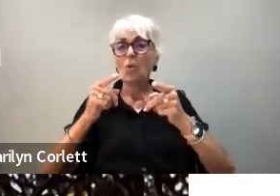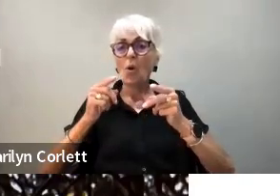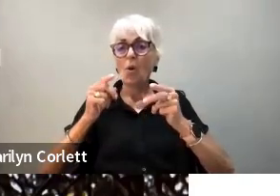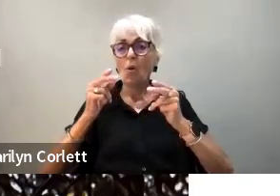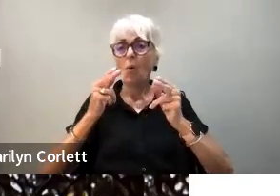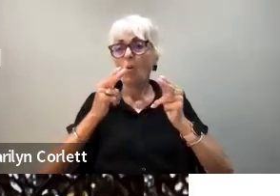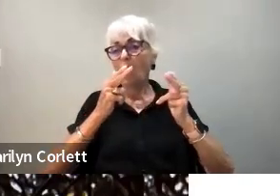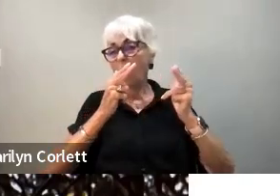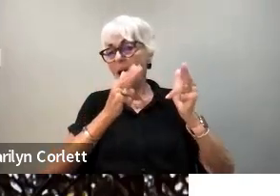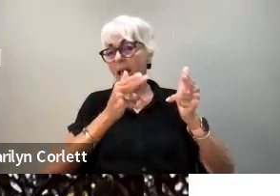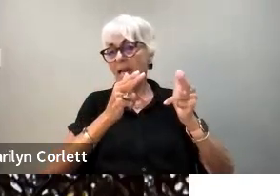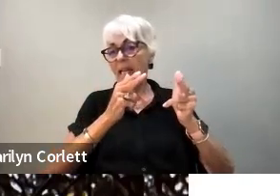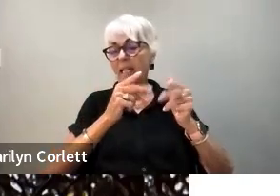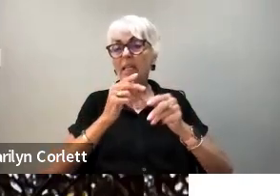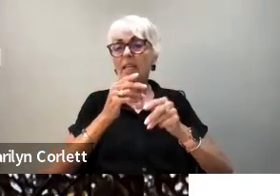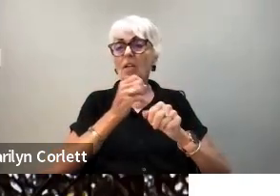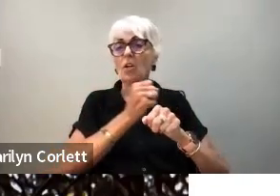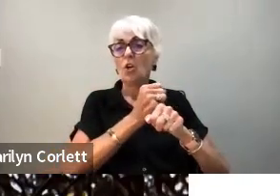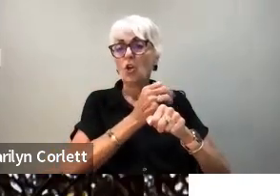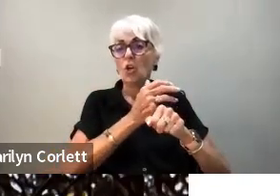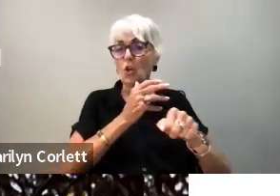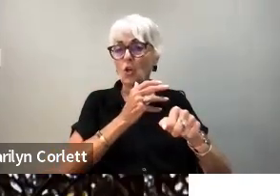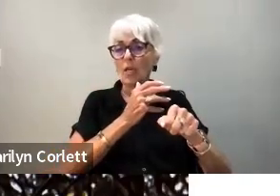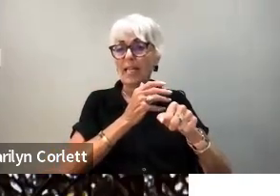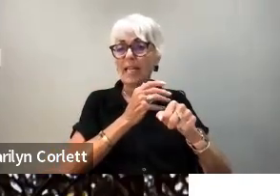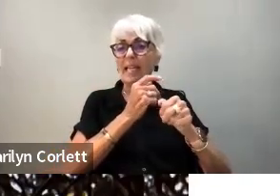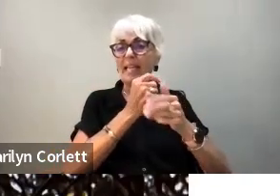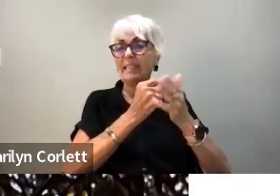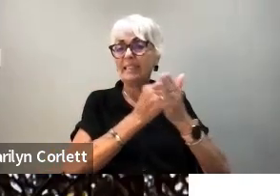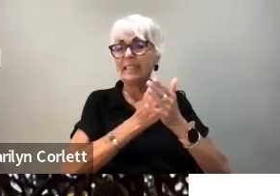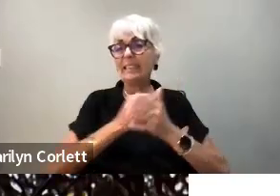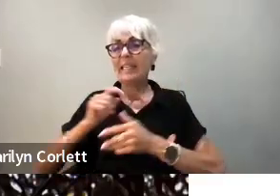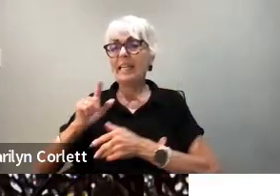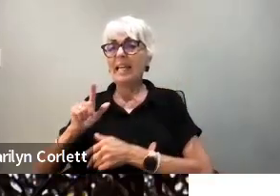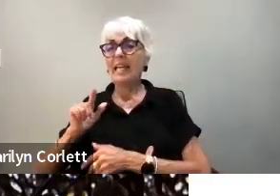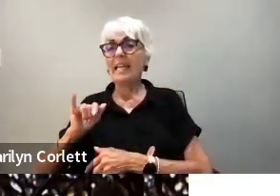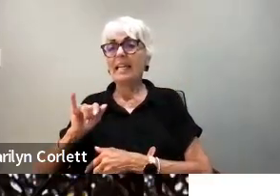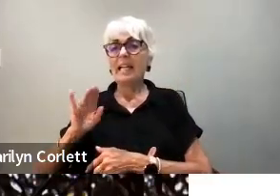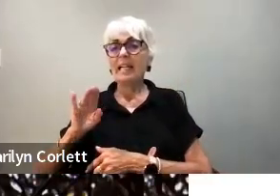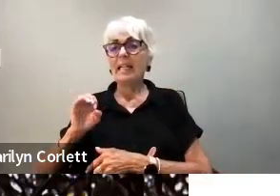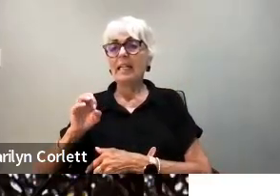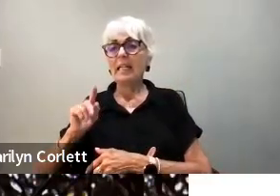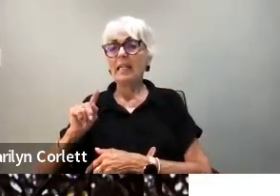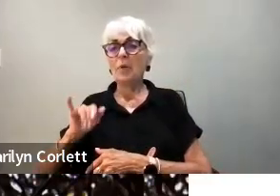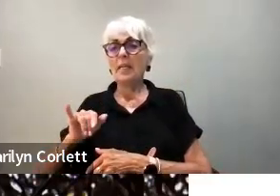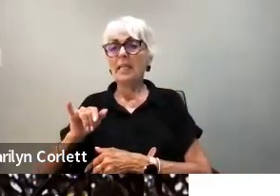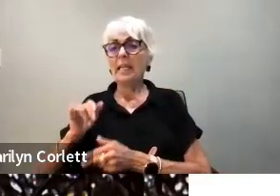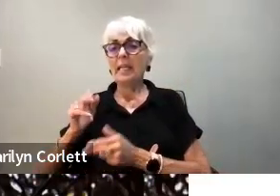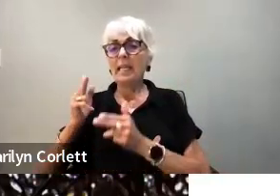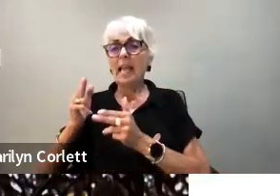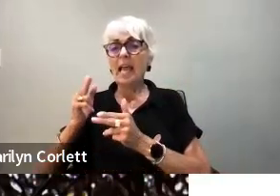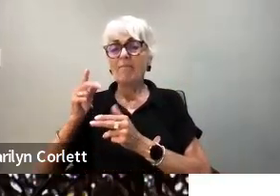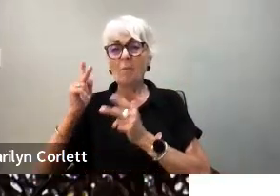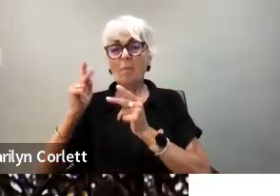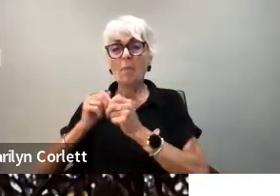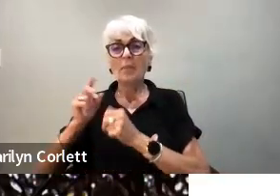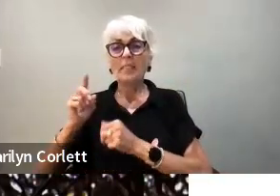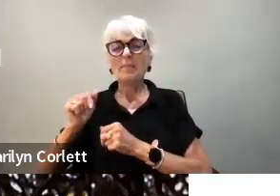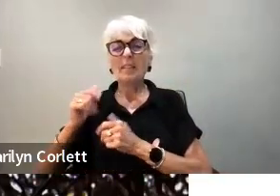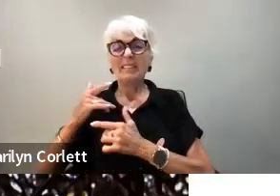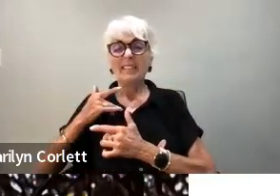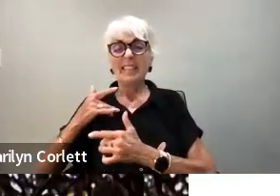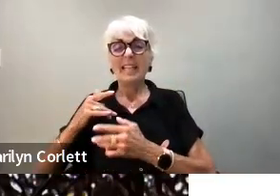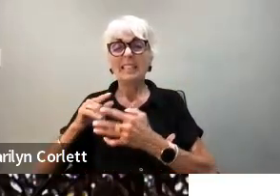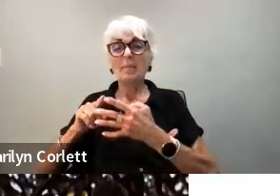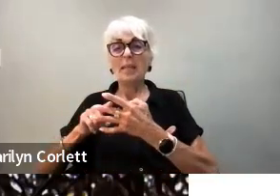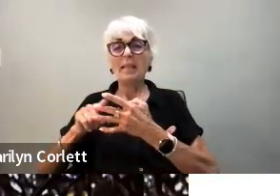early season and Liberty Hunt, which is for people with disabilities. That's normally mid-September. And